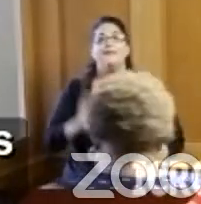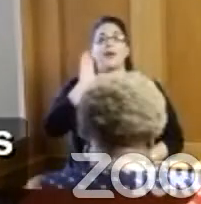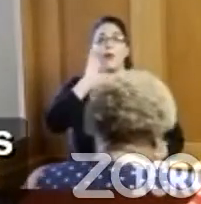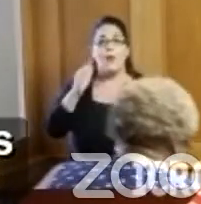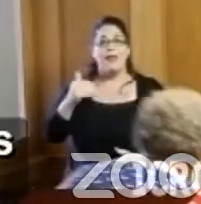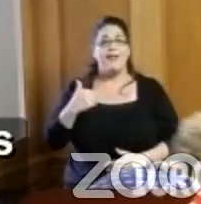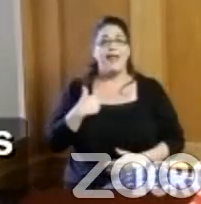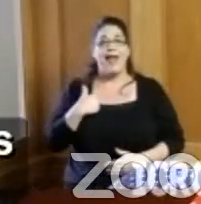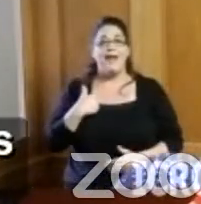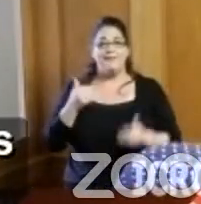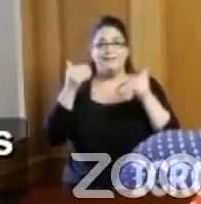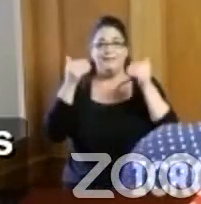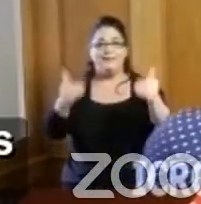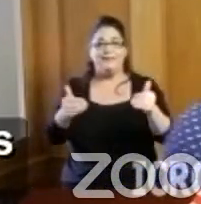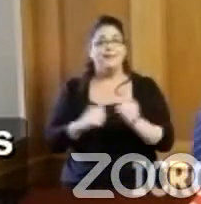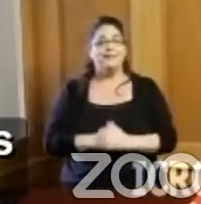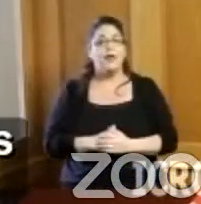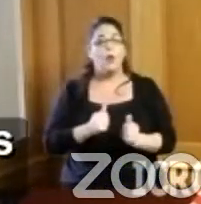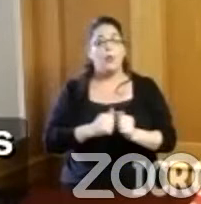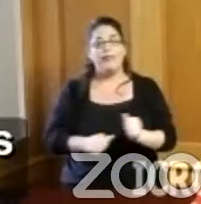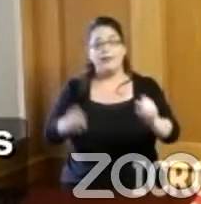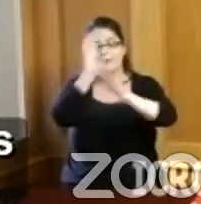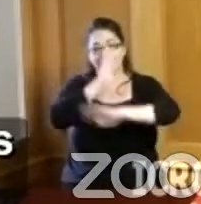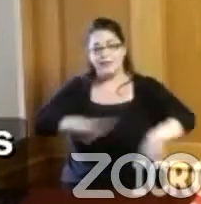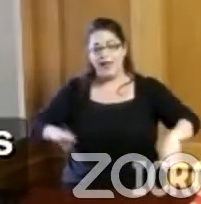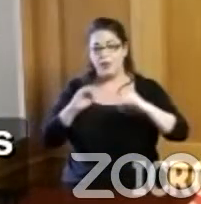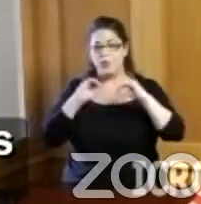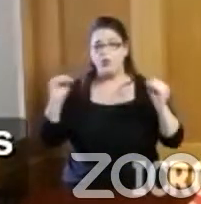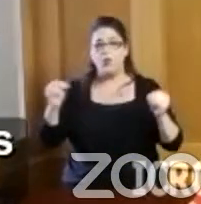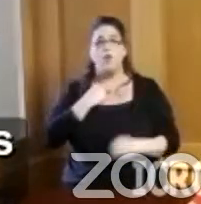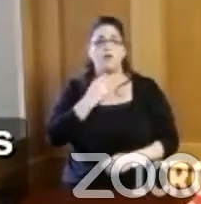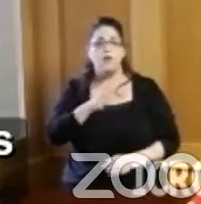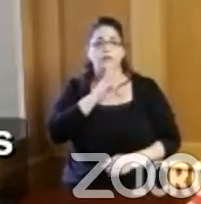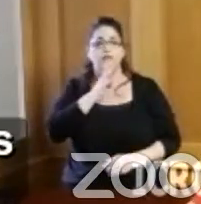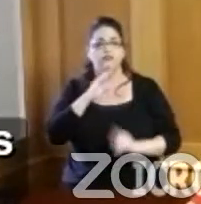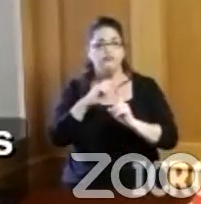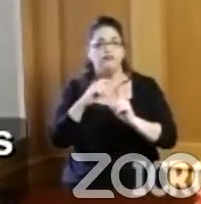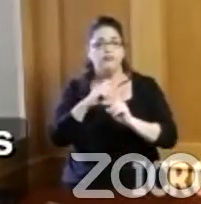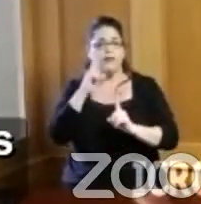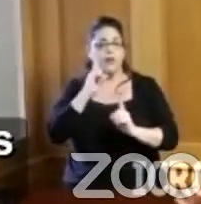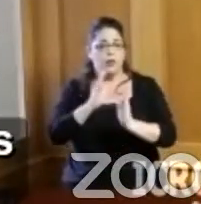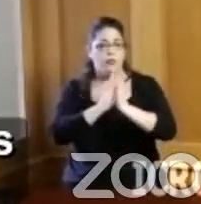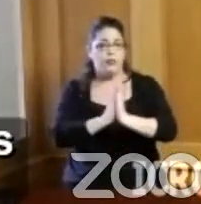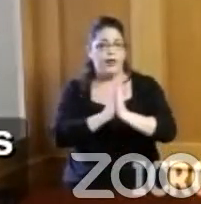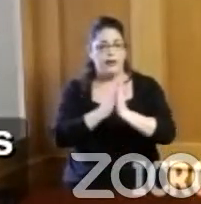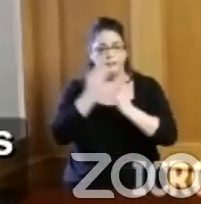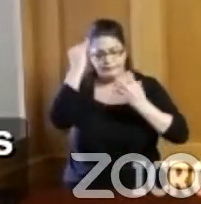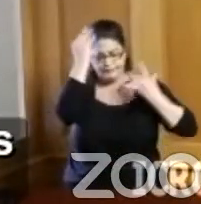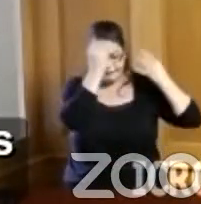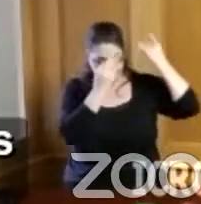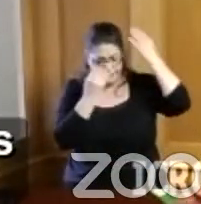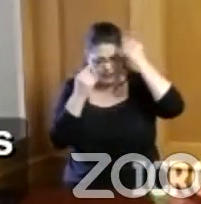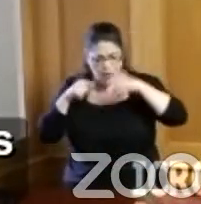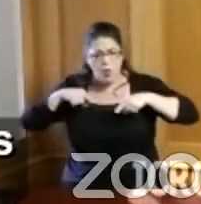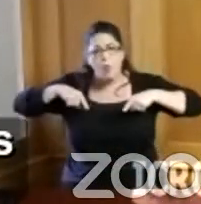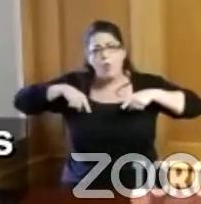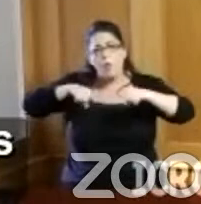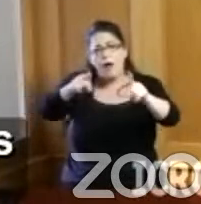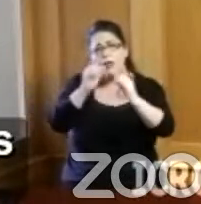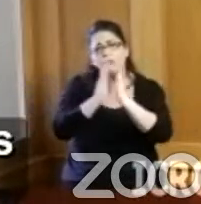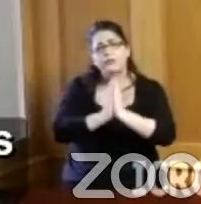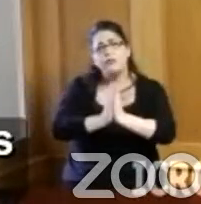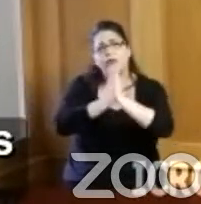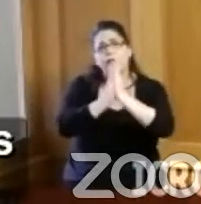our agenda with a silent prayer. And I would only ask, as we think about our silent prayer, we think